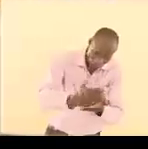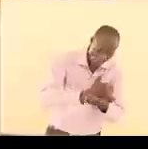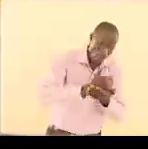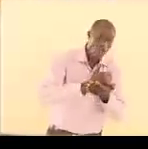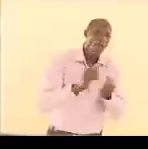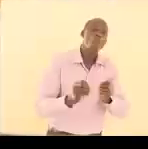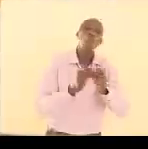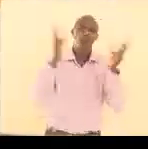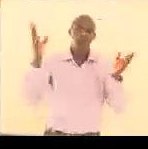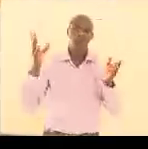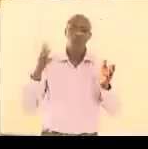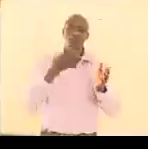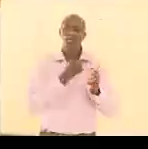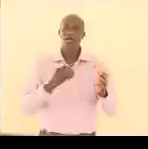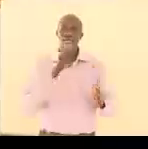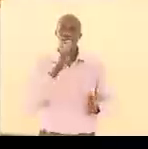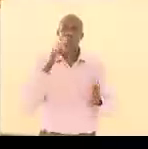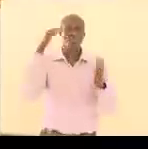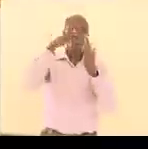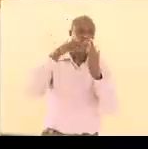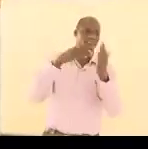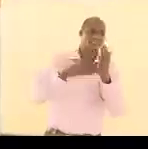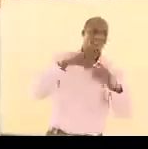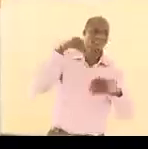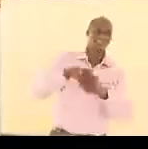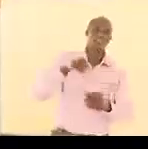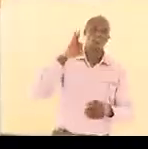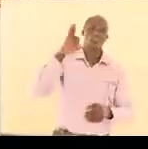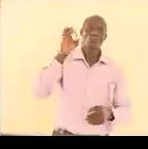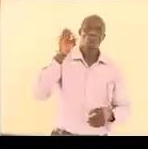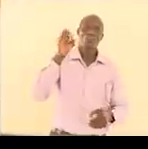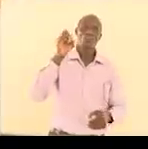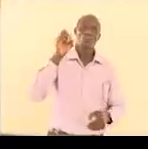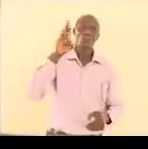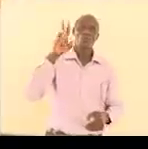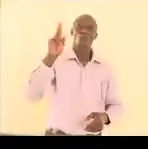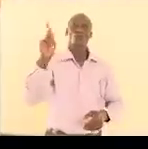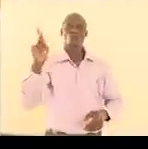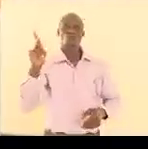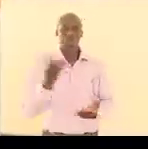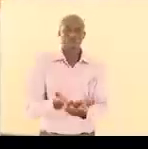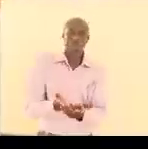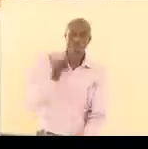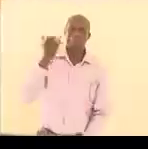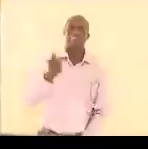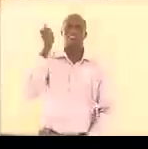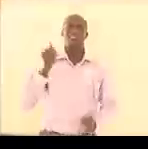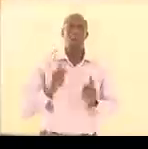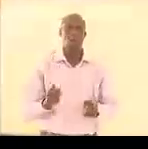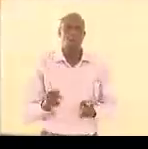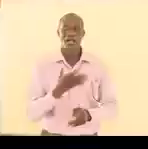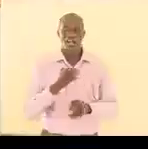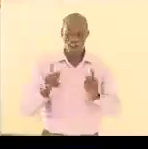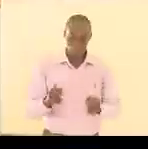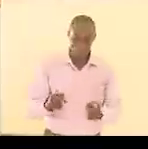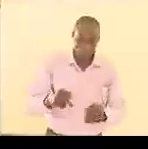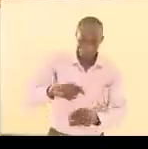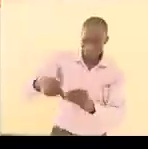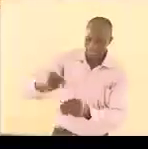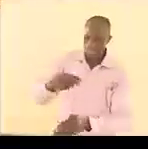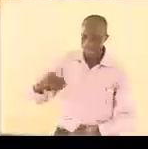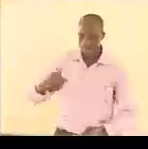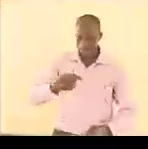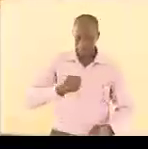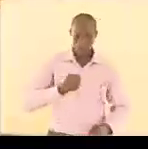much. And then I will be listed in Forbes' list of richest people. And then the people around me